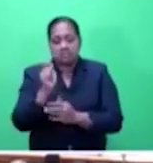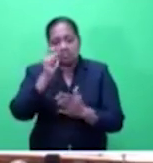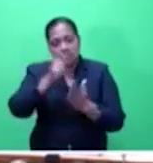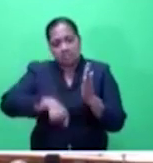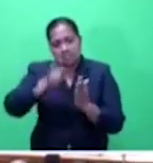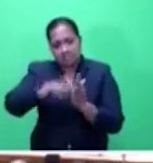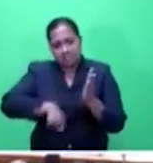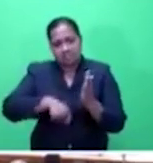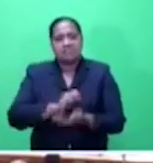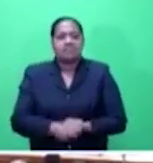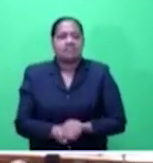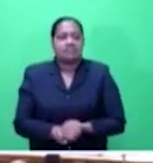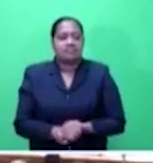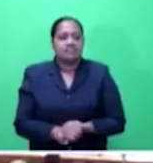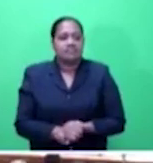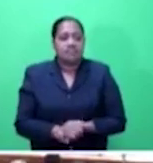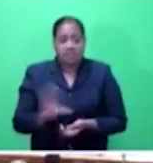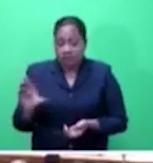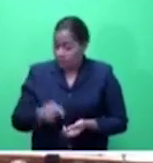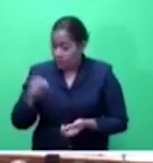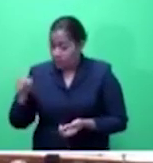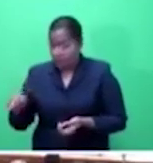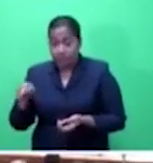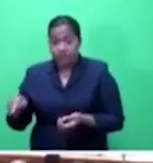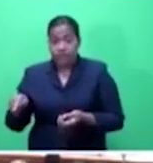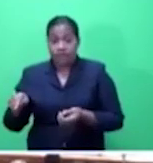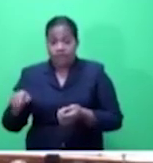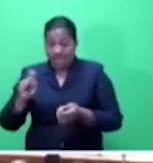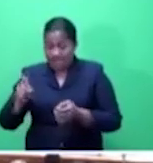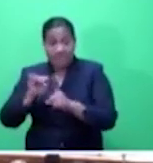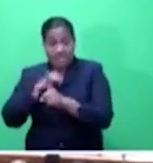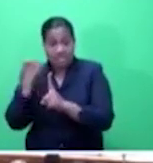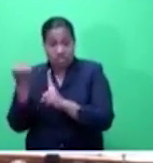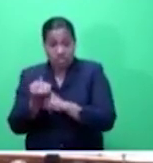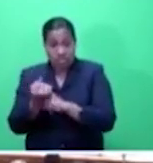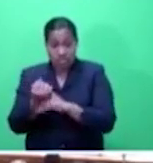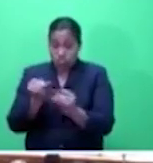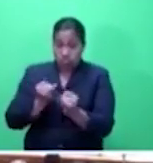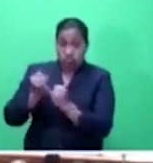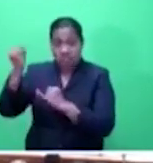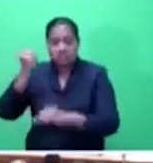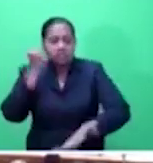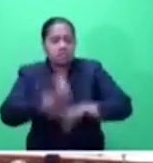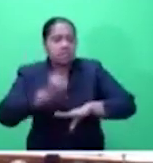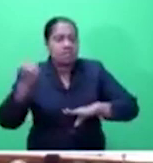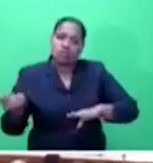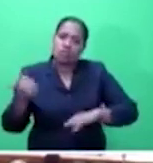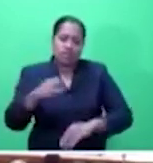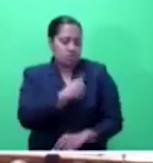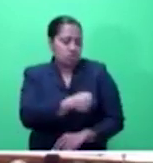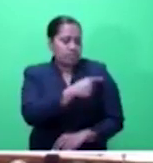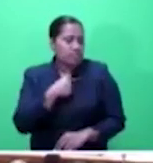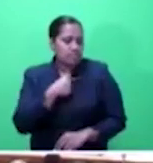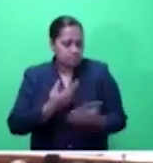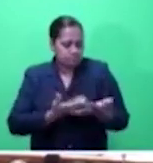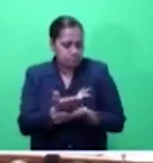the CCA, the Consumer Credit Act, should the situation deteriorate, government has already made a commitment to the banks to